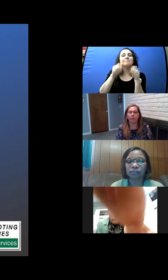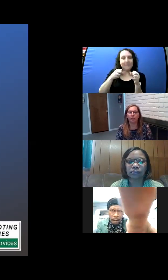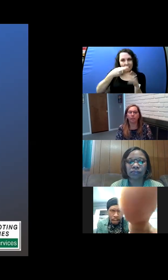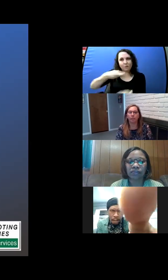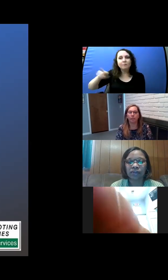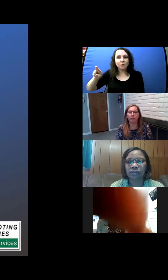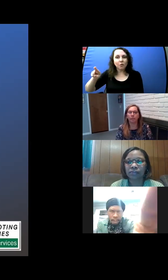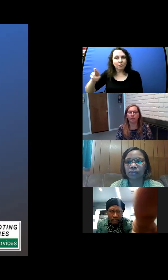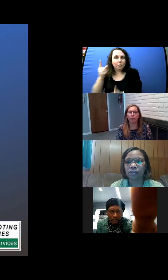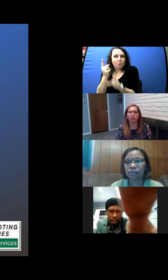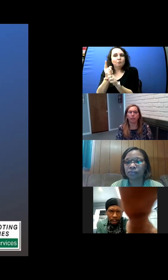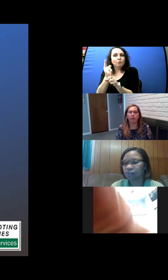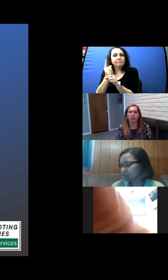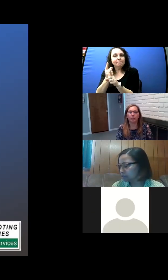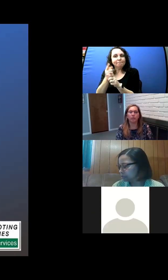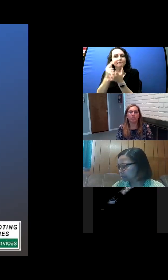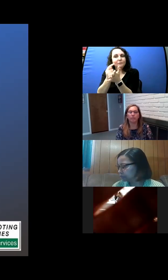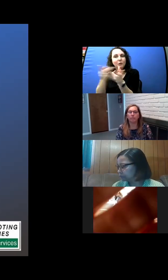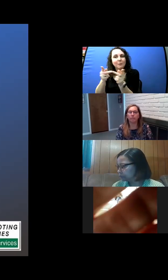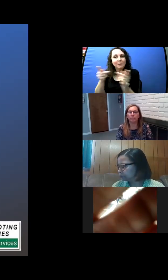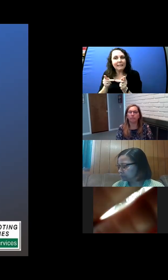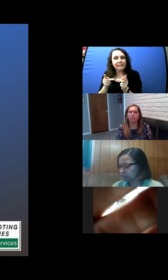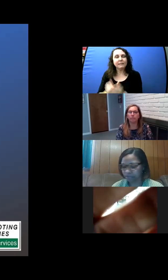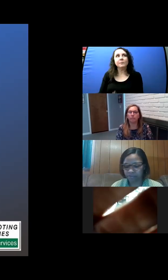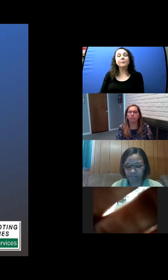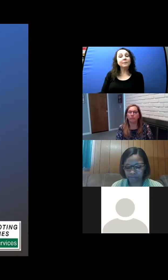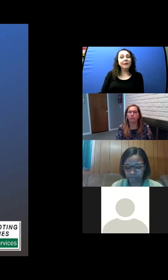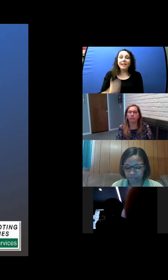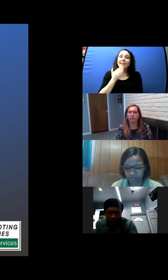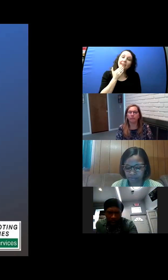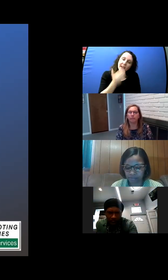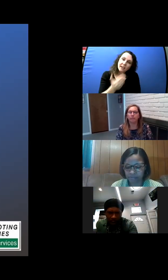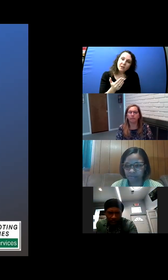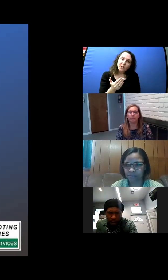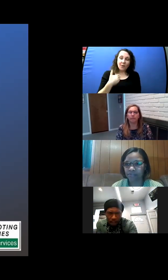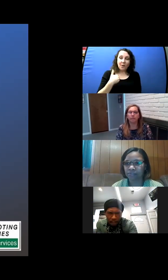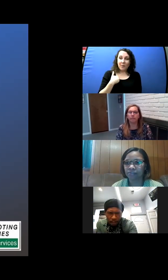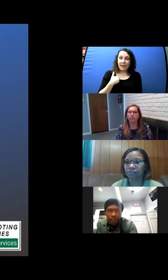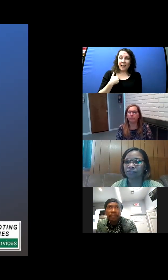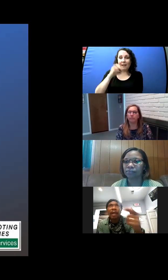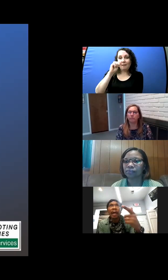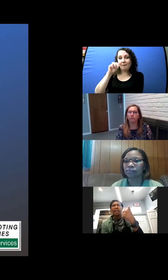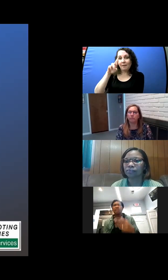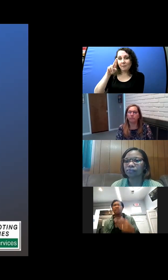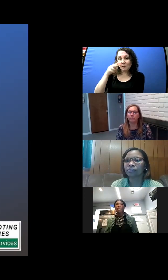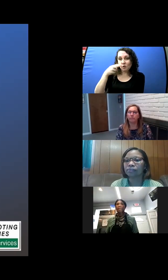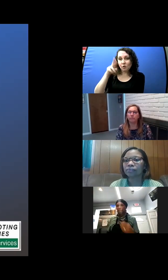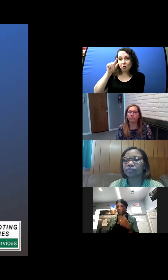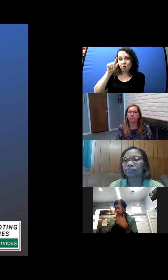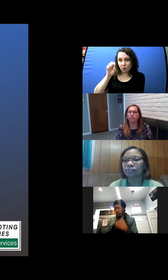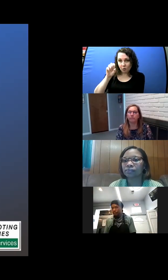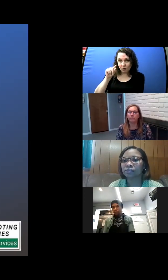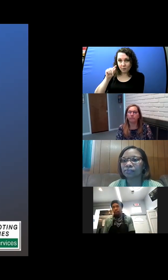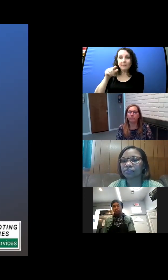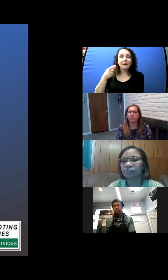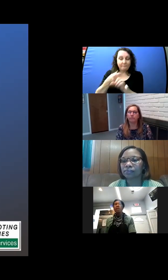Great, thank you. We do have Mr. Hughes from the Stuffed Bell Pepper Company. He has joined